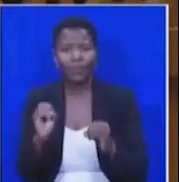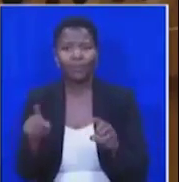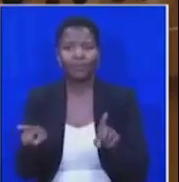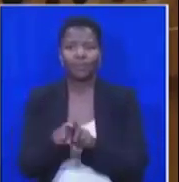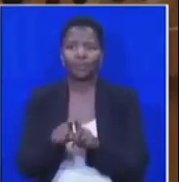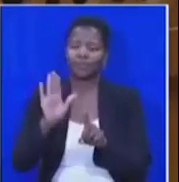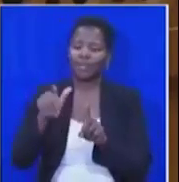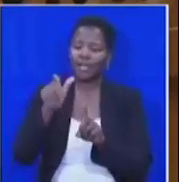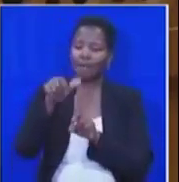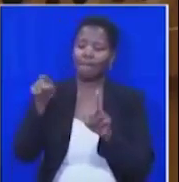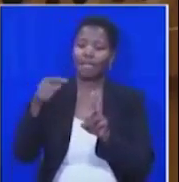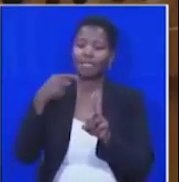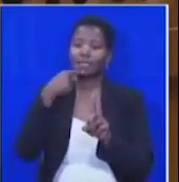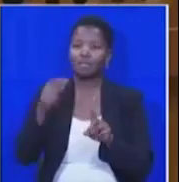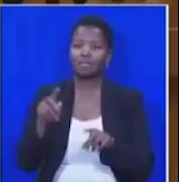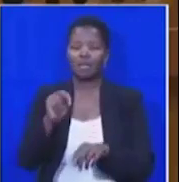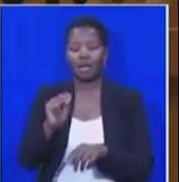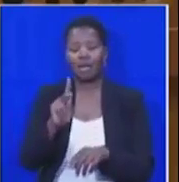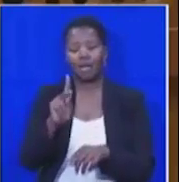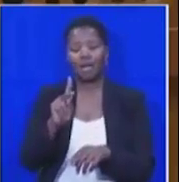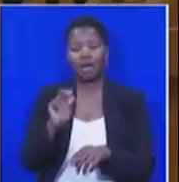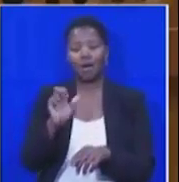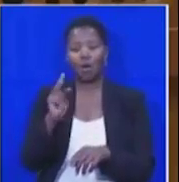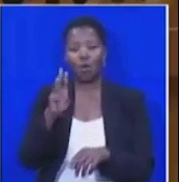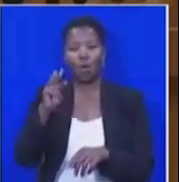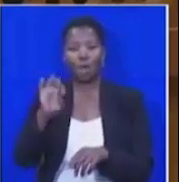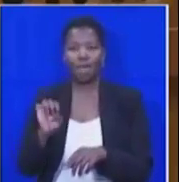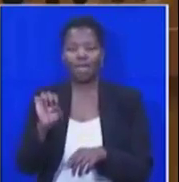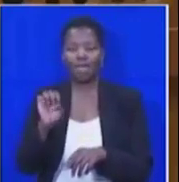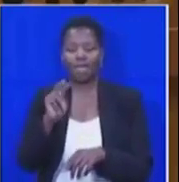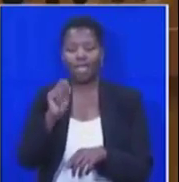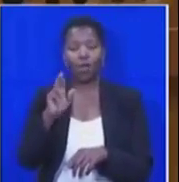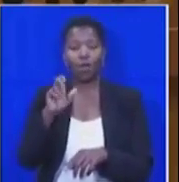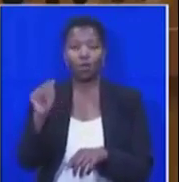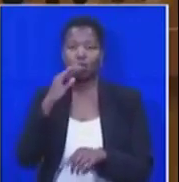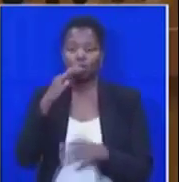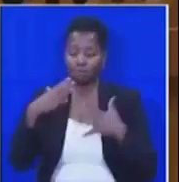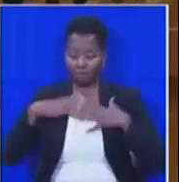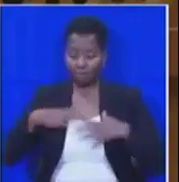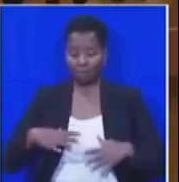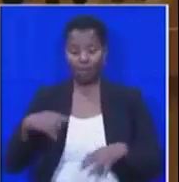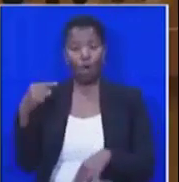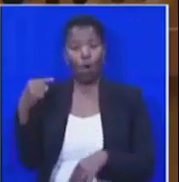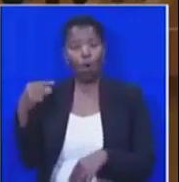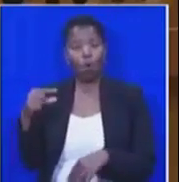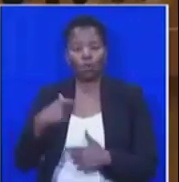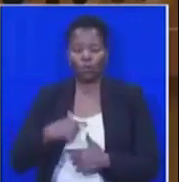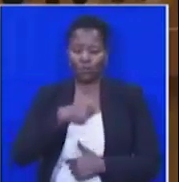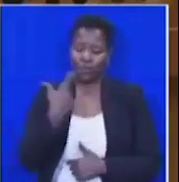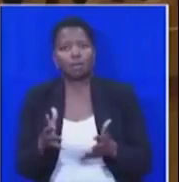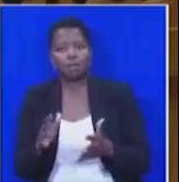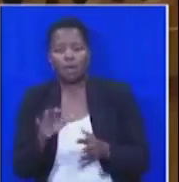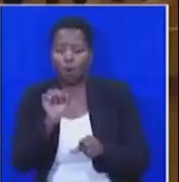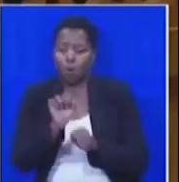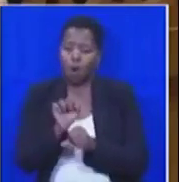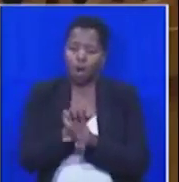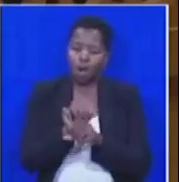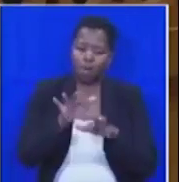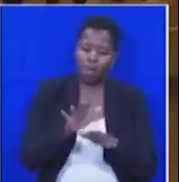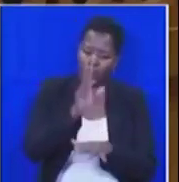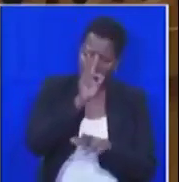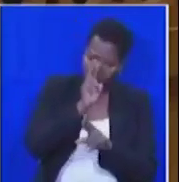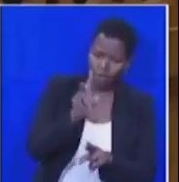that unsubstantiated fluff is unsubstantiated fluff no matter what language that you speak it in. And